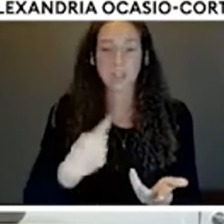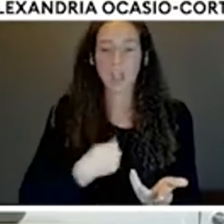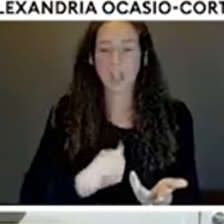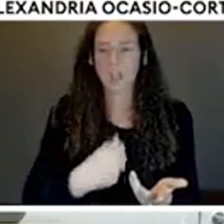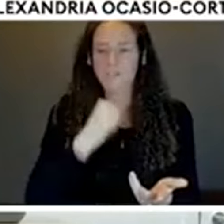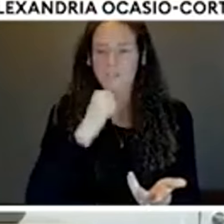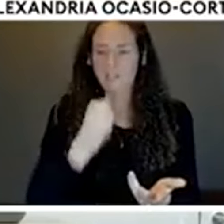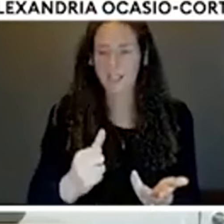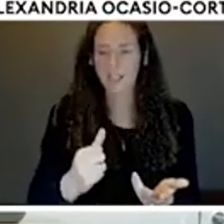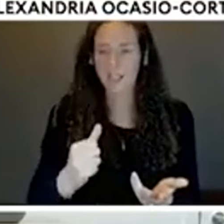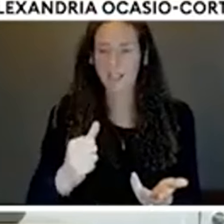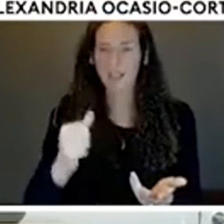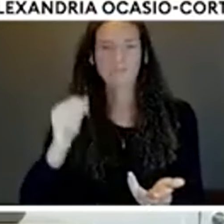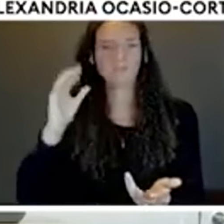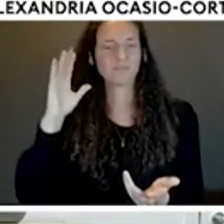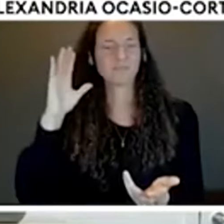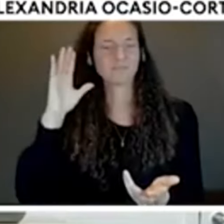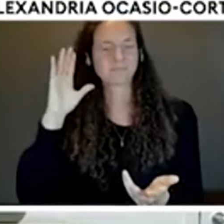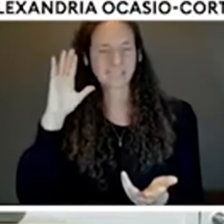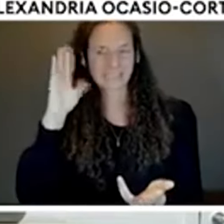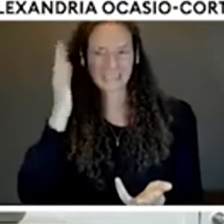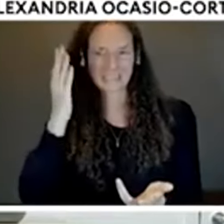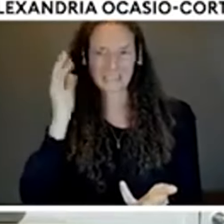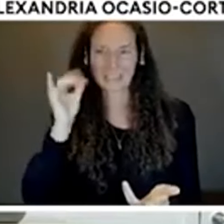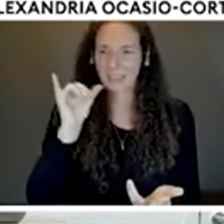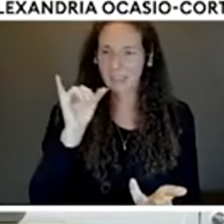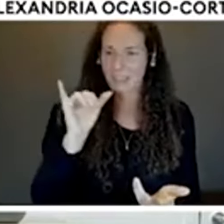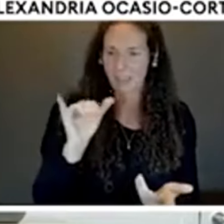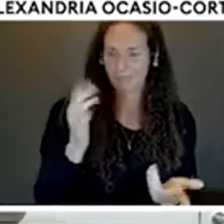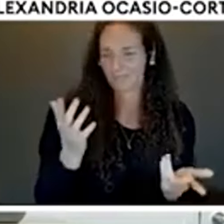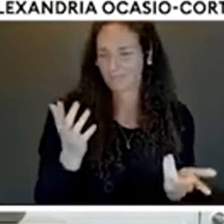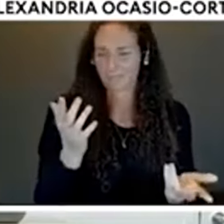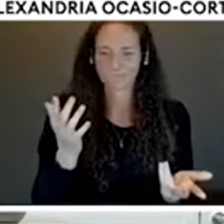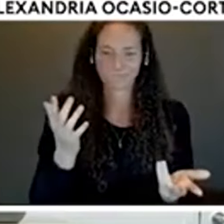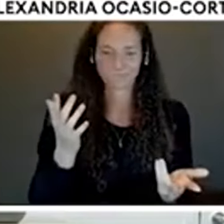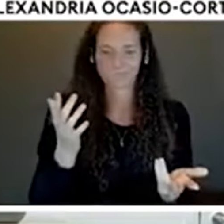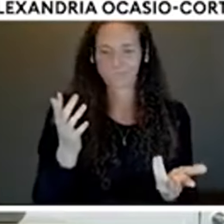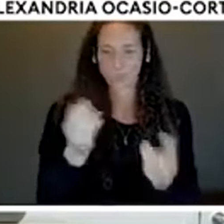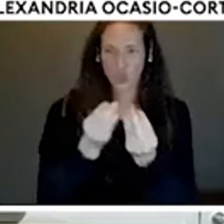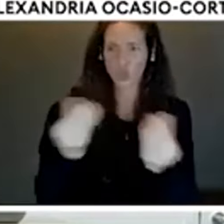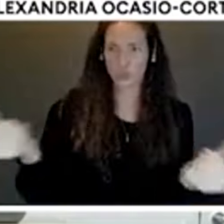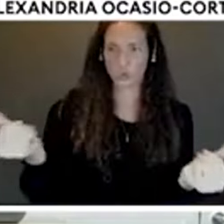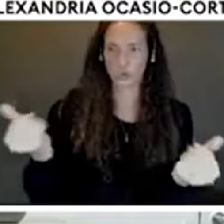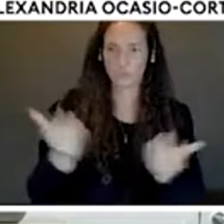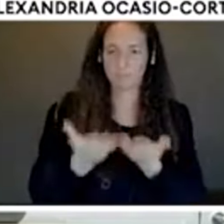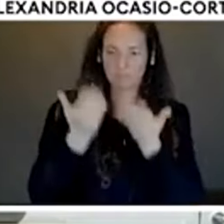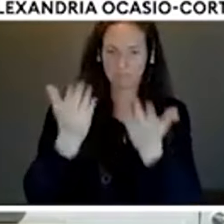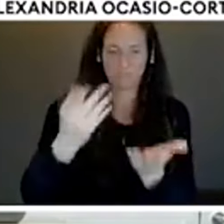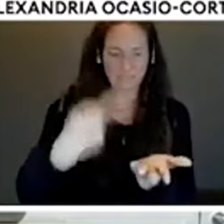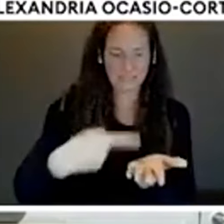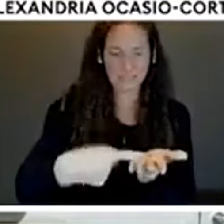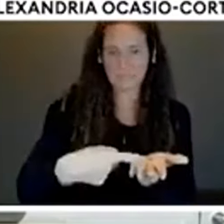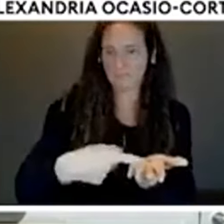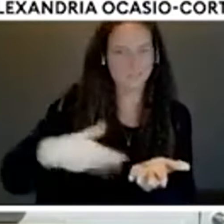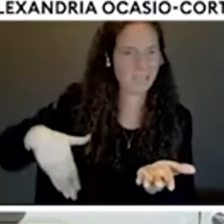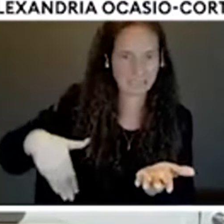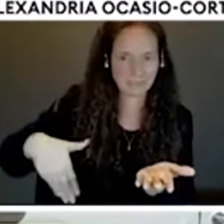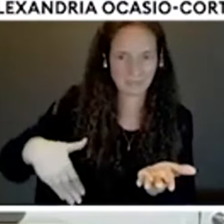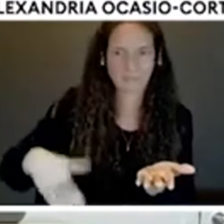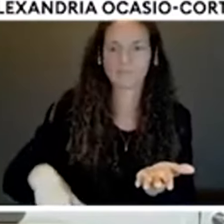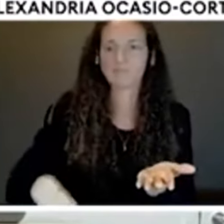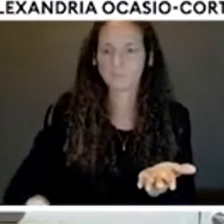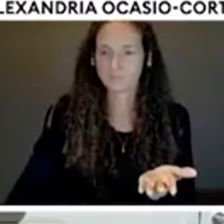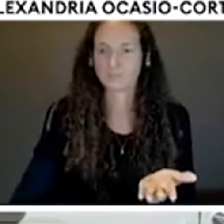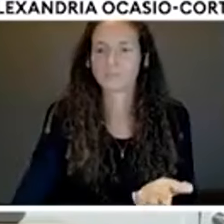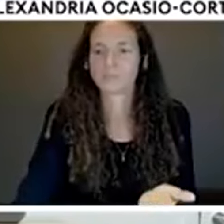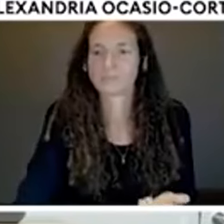even be entertained. And so my first question is, why is the only conversation in the room